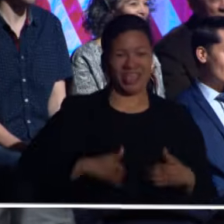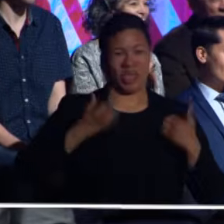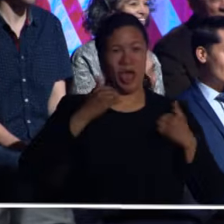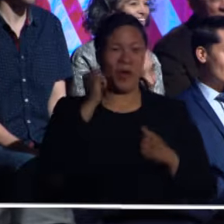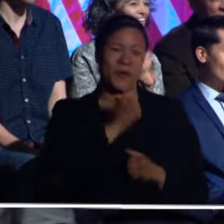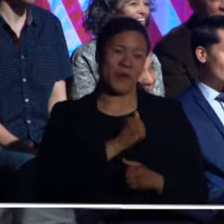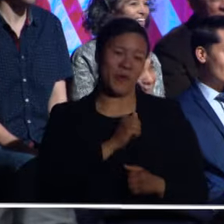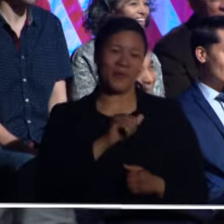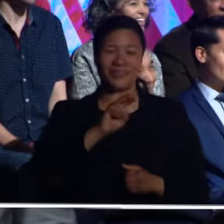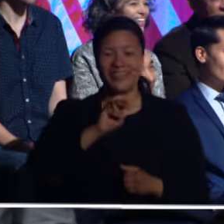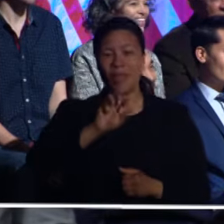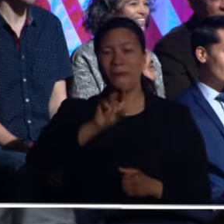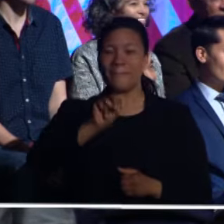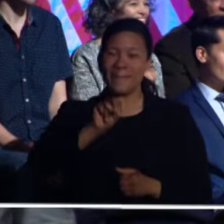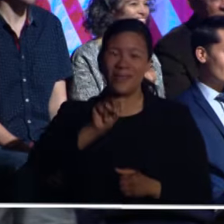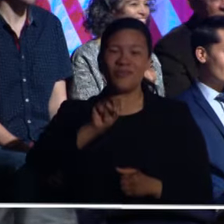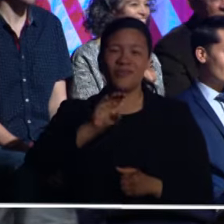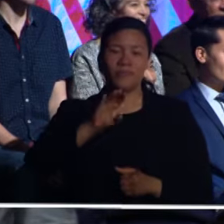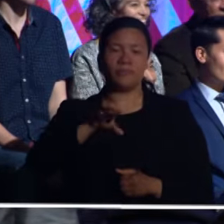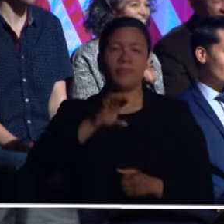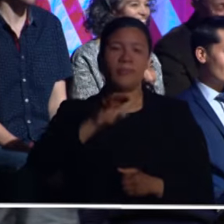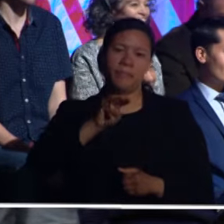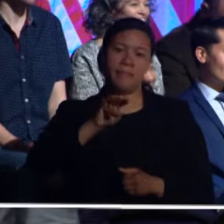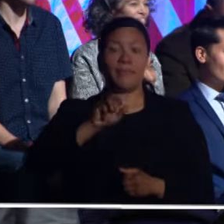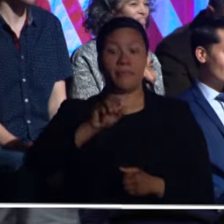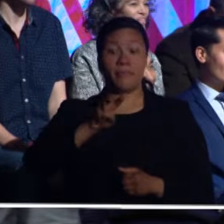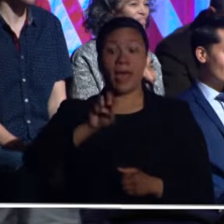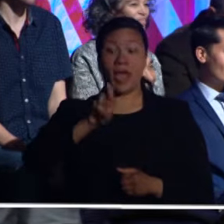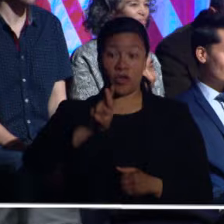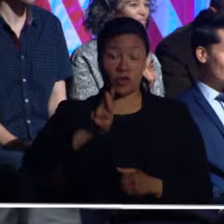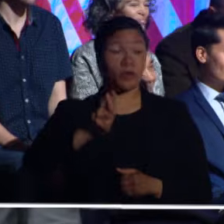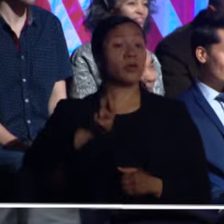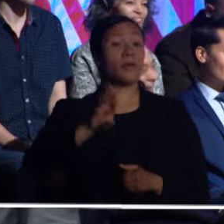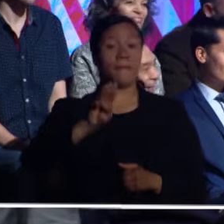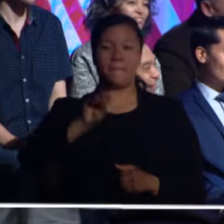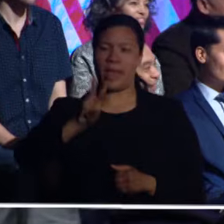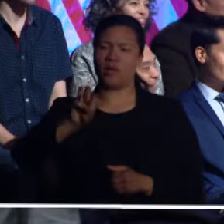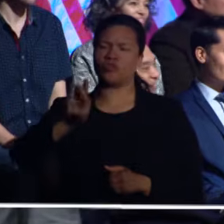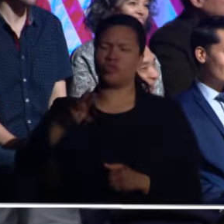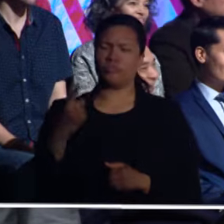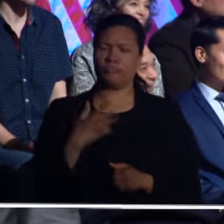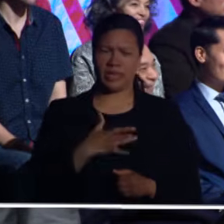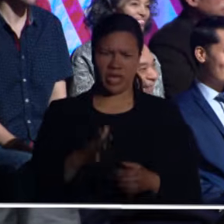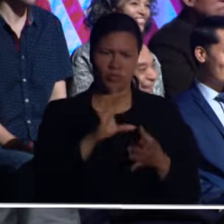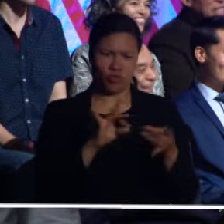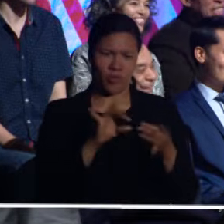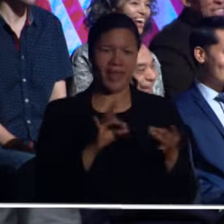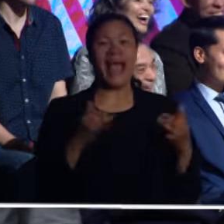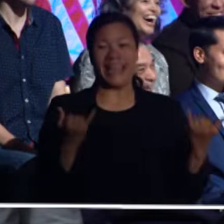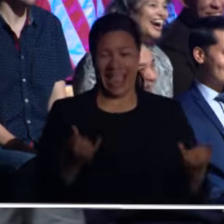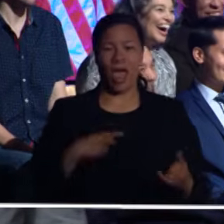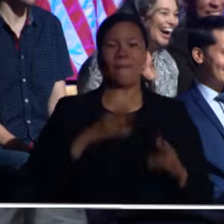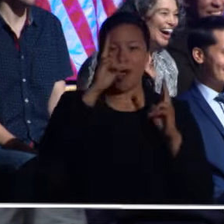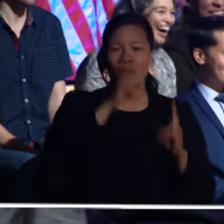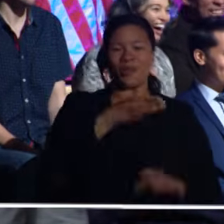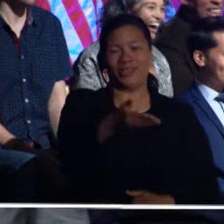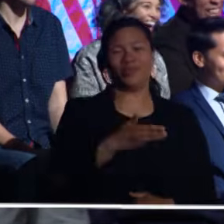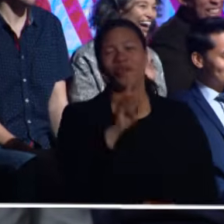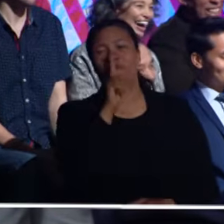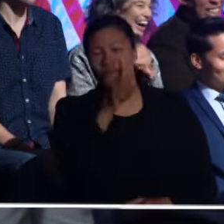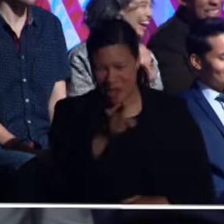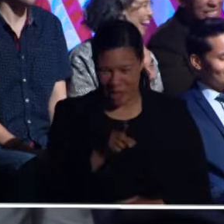of. And now I am honored to introduce the real mayor of the District